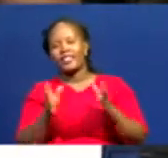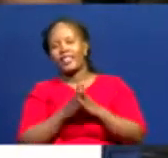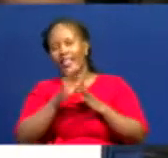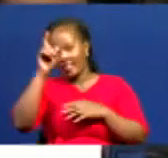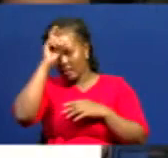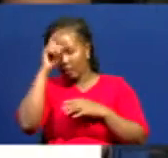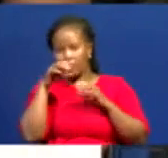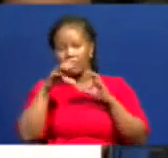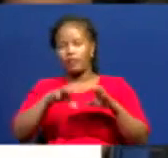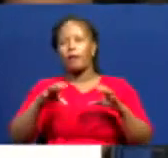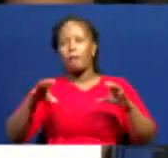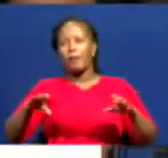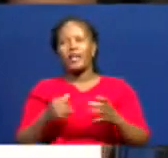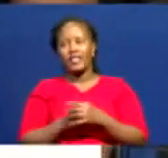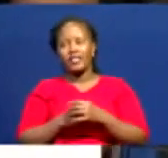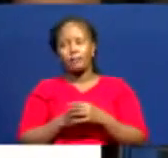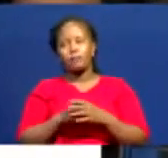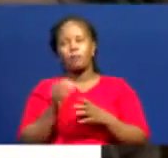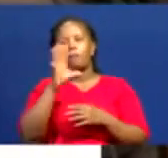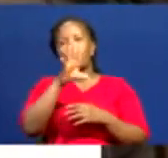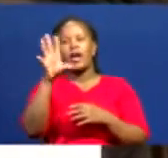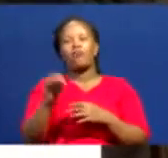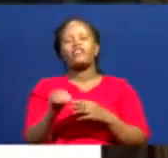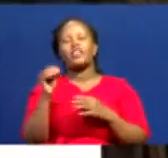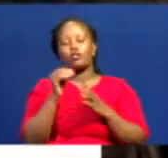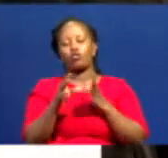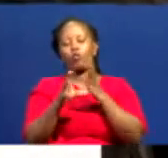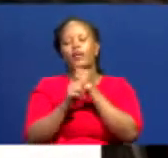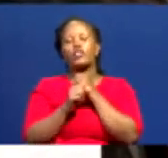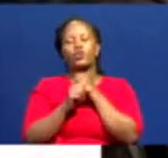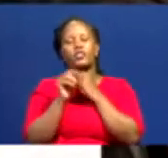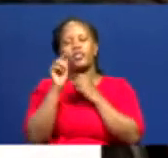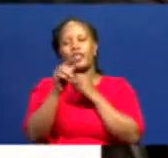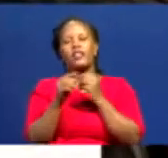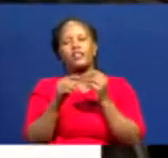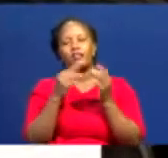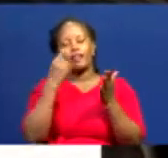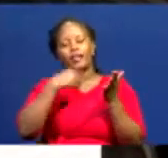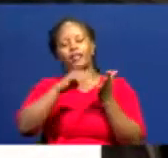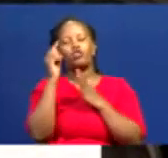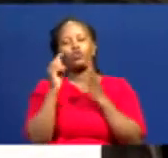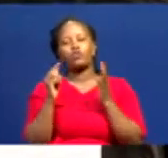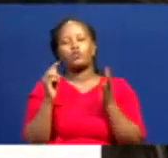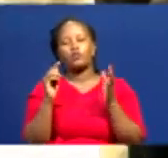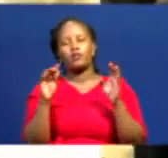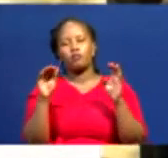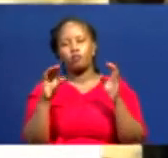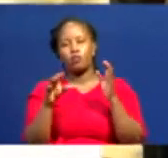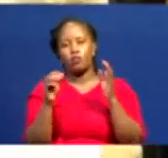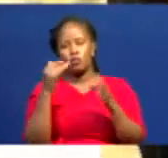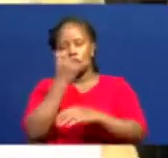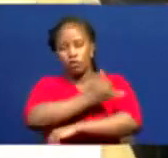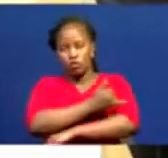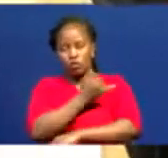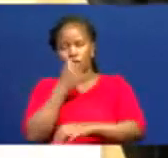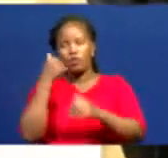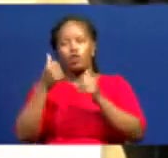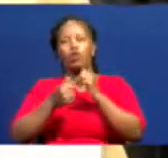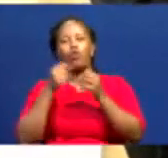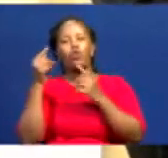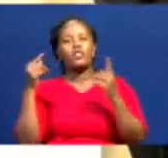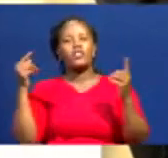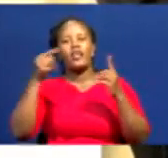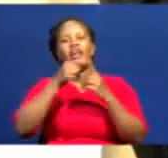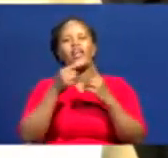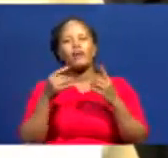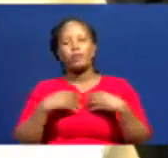African Accreditation Corporation is a corporation of accreditation bodies and stakeholders whose objective is to facilitate